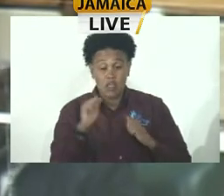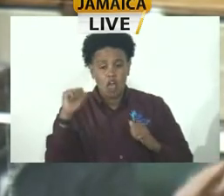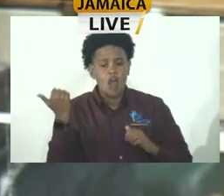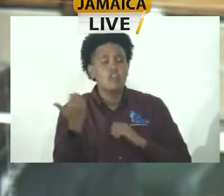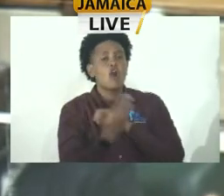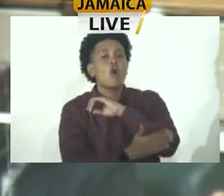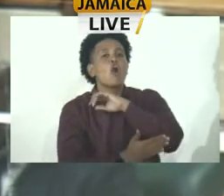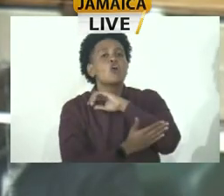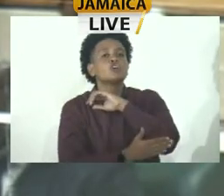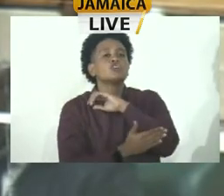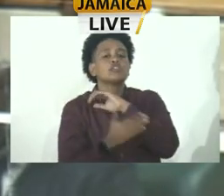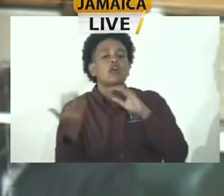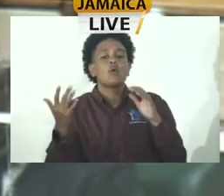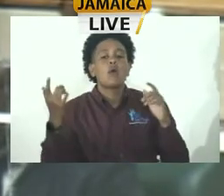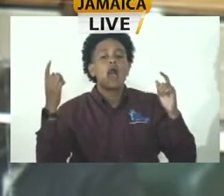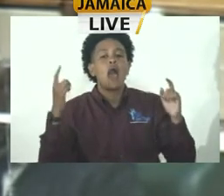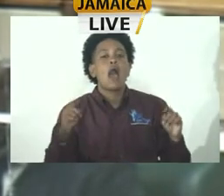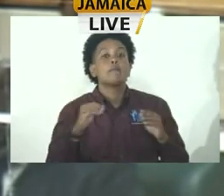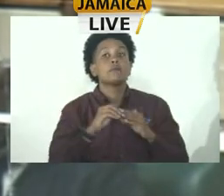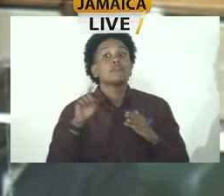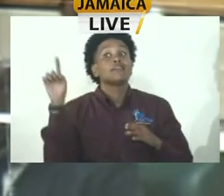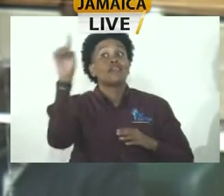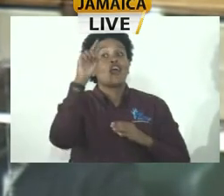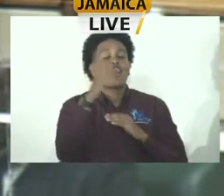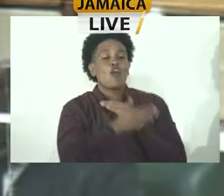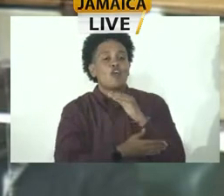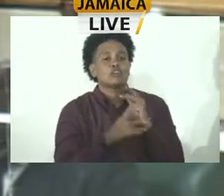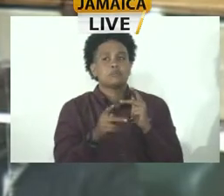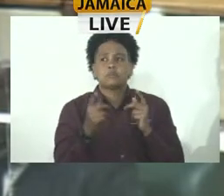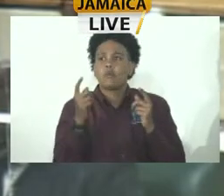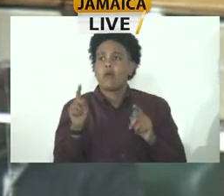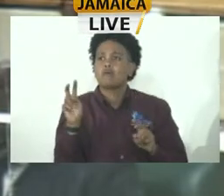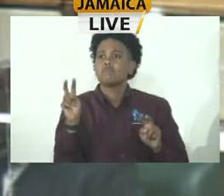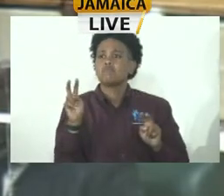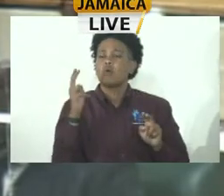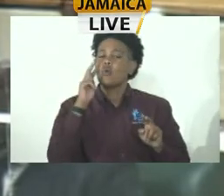happening to them and their population